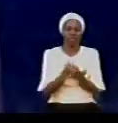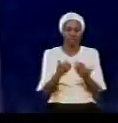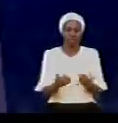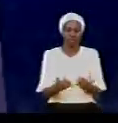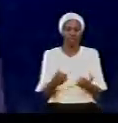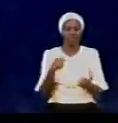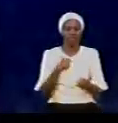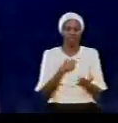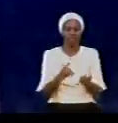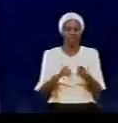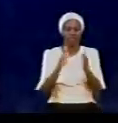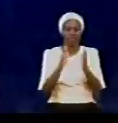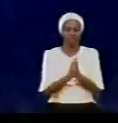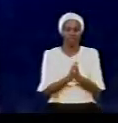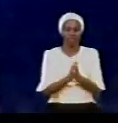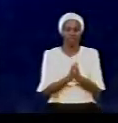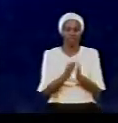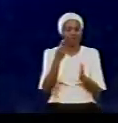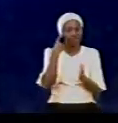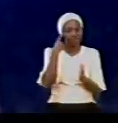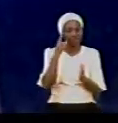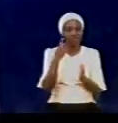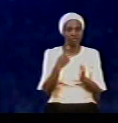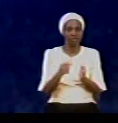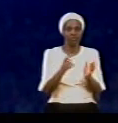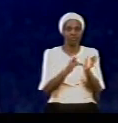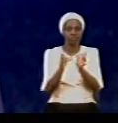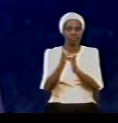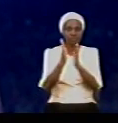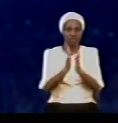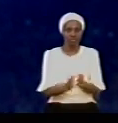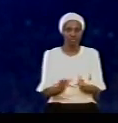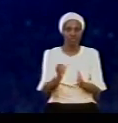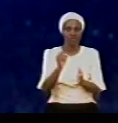world, especially those in Pakistan,